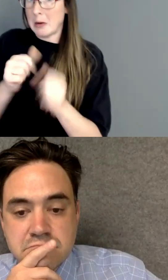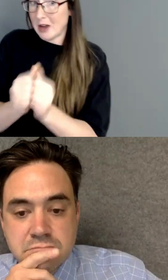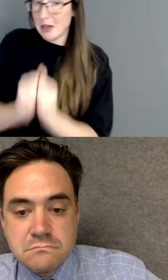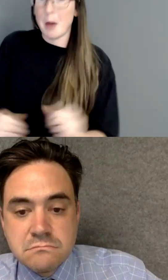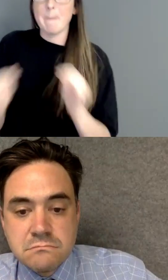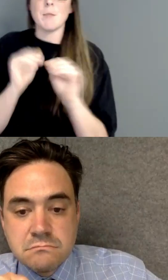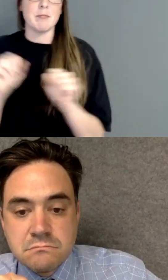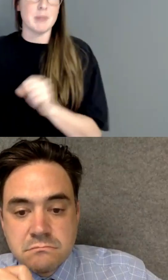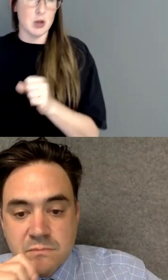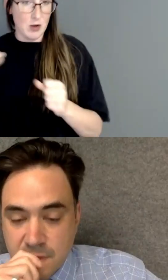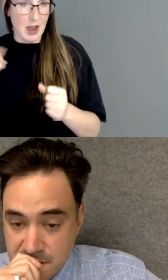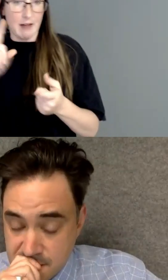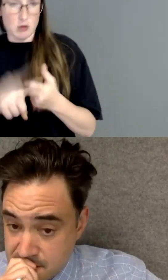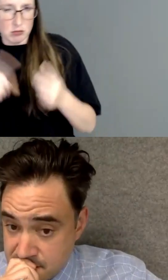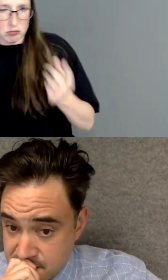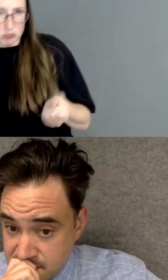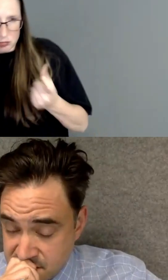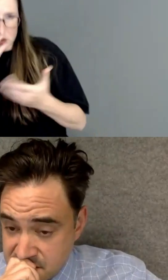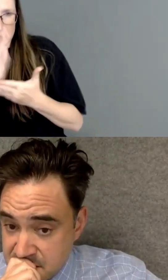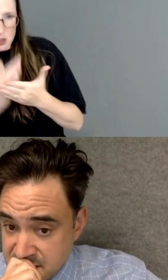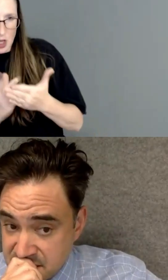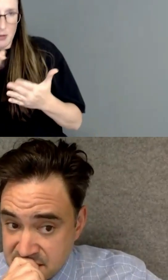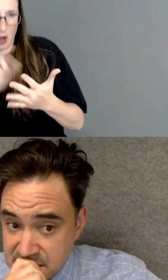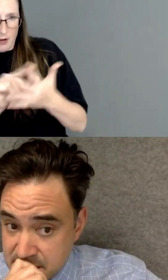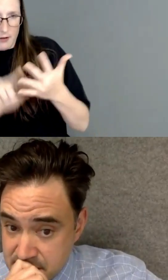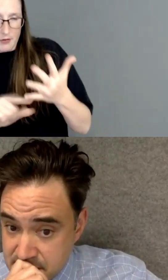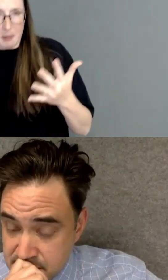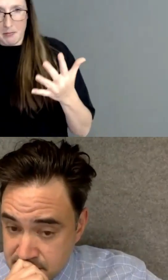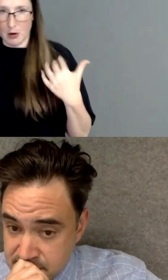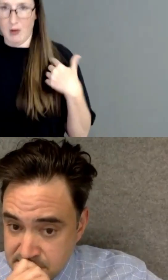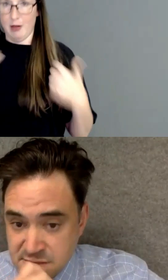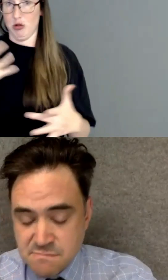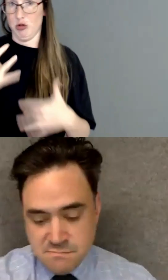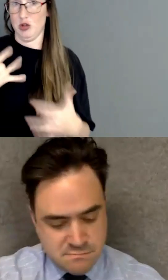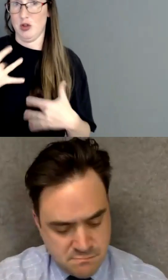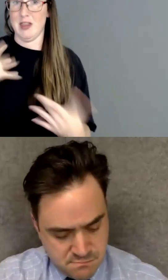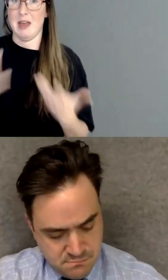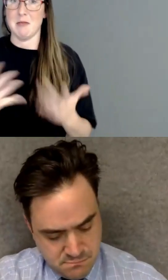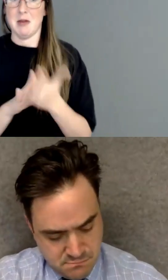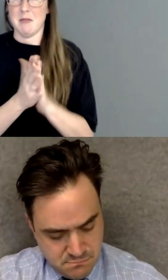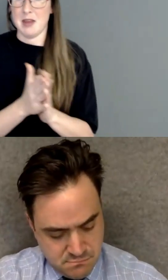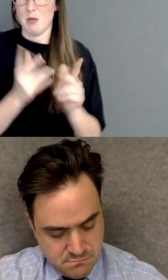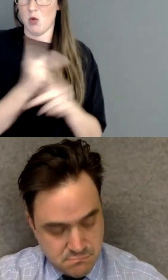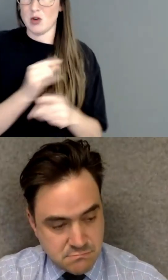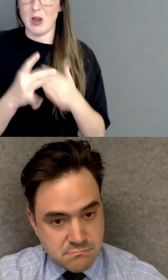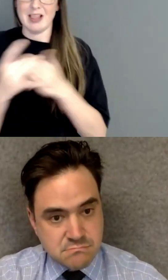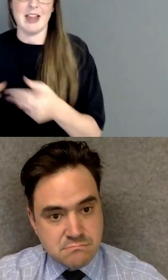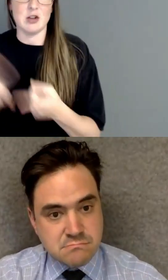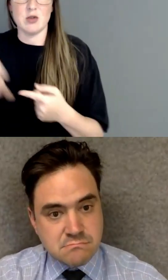have to tap into some of the underlying mental health concerns that may have exacerbated or led to their substance